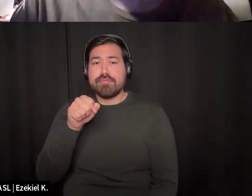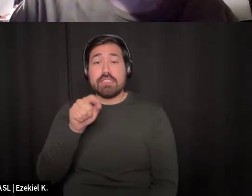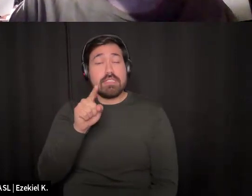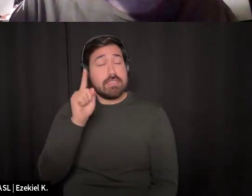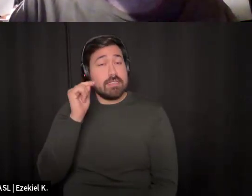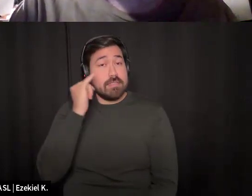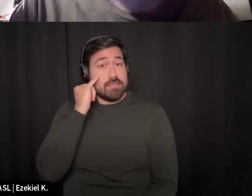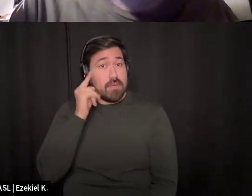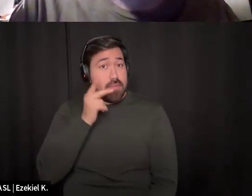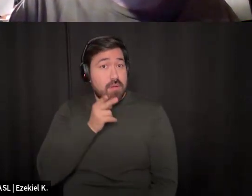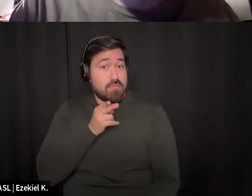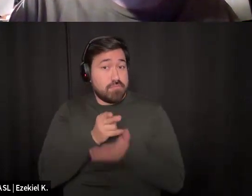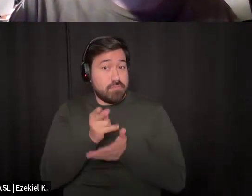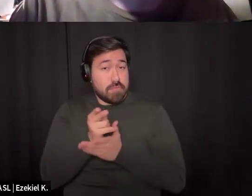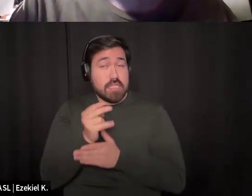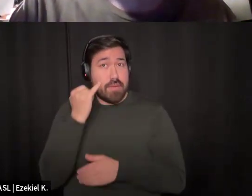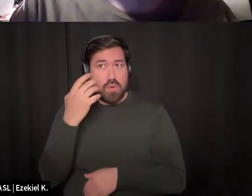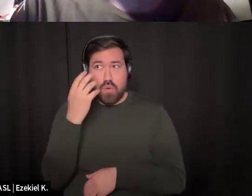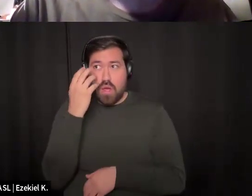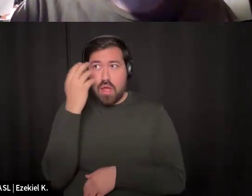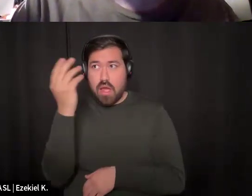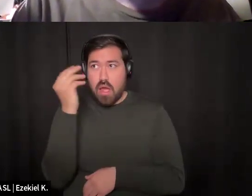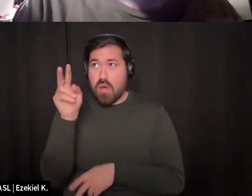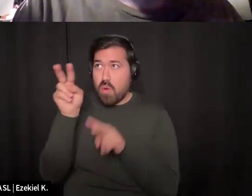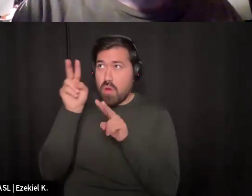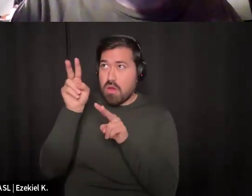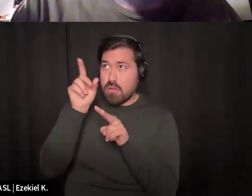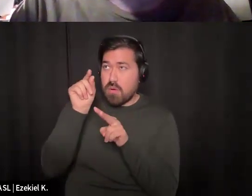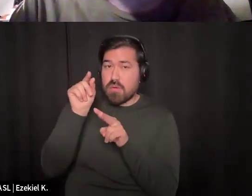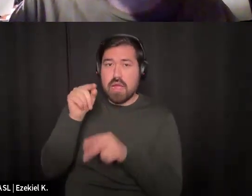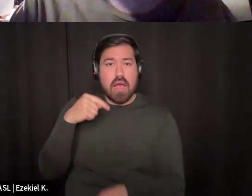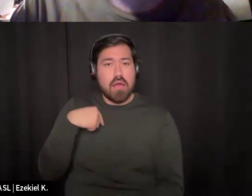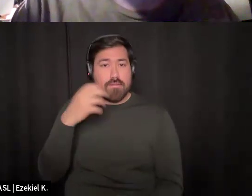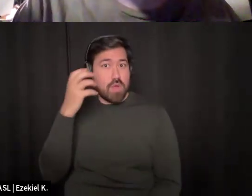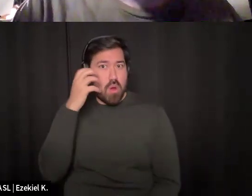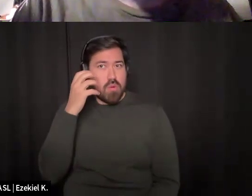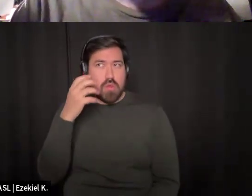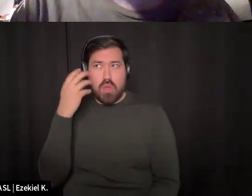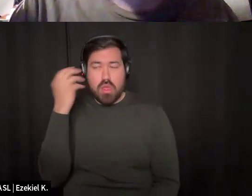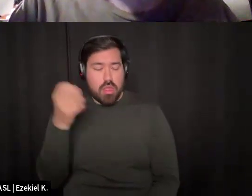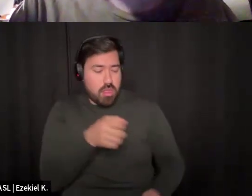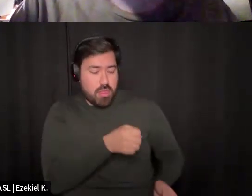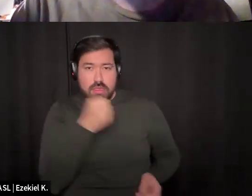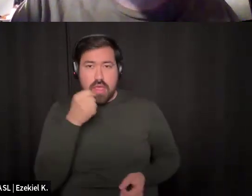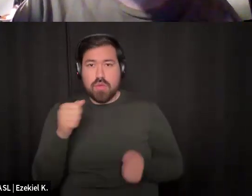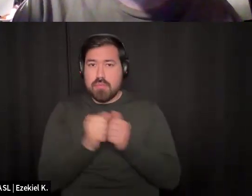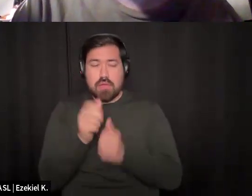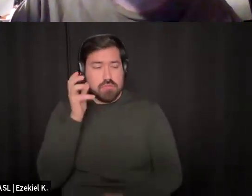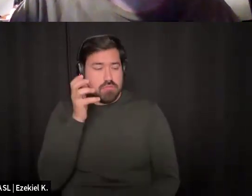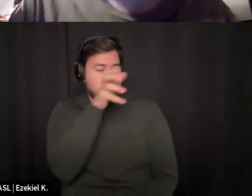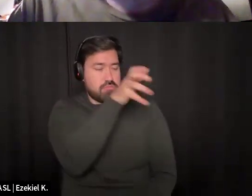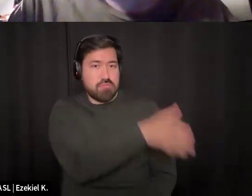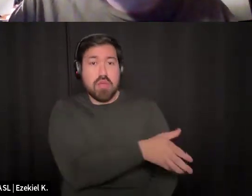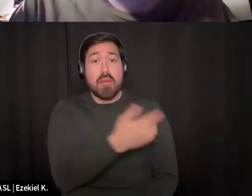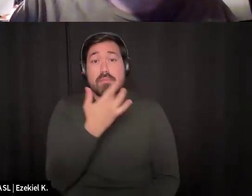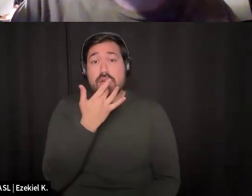be doing birding outside, I don't really like to bring my phone and use eBird app. I actually